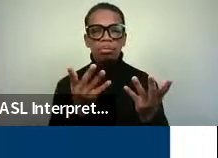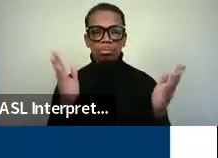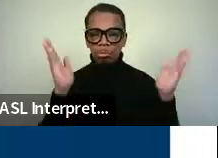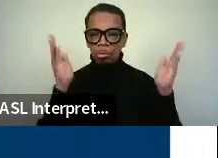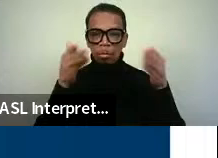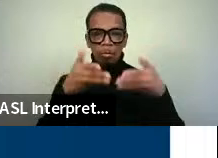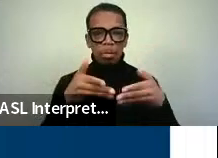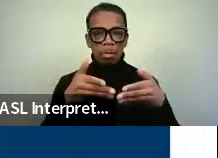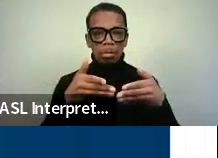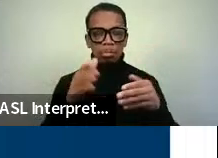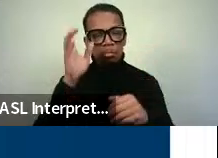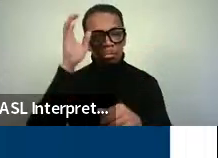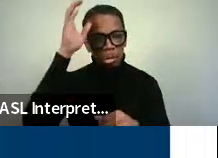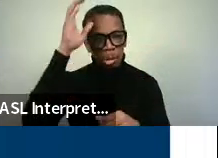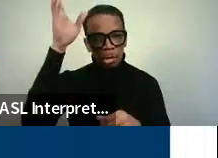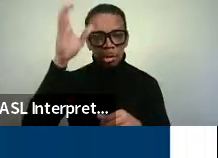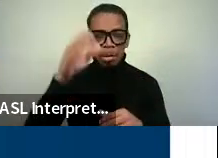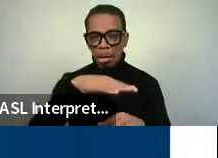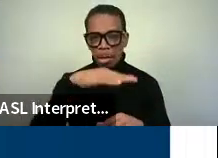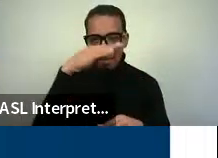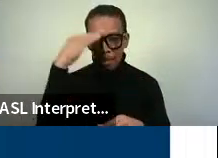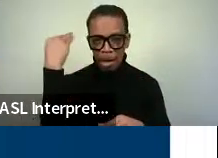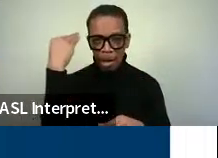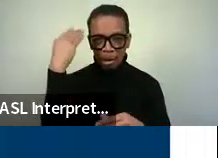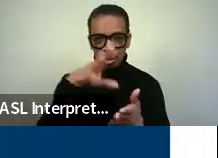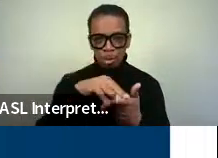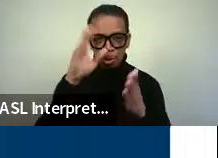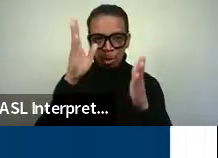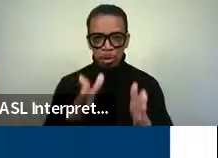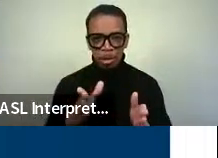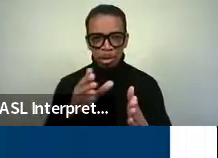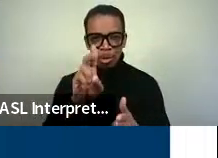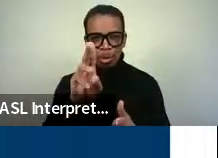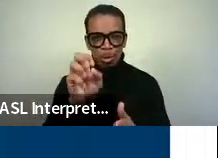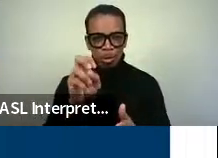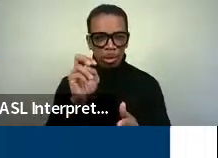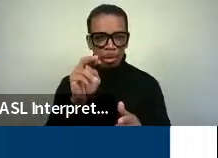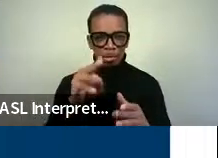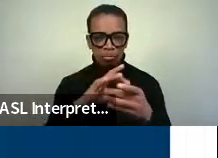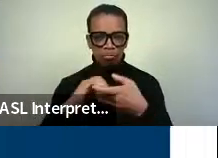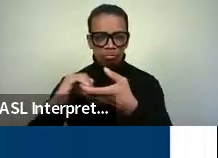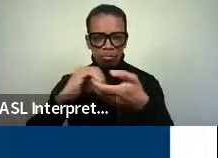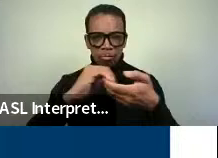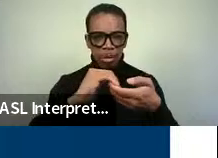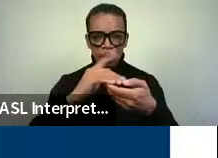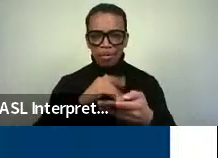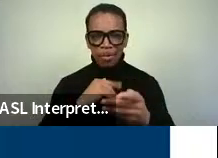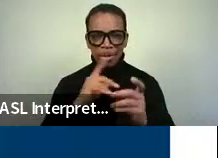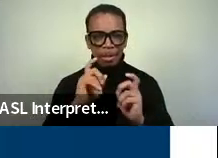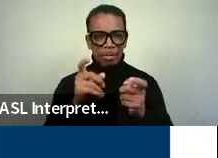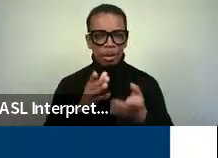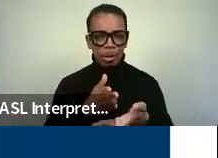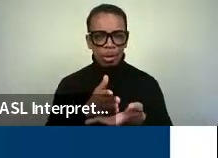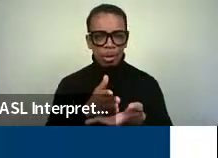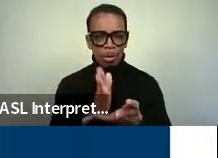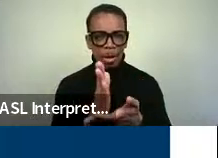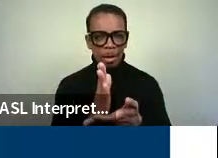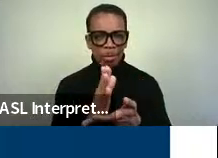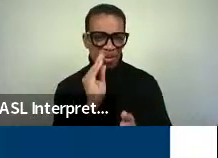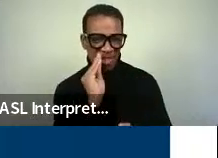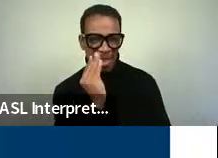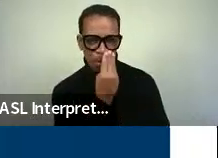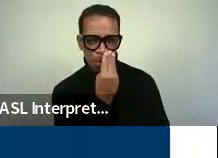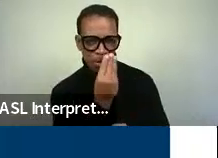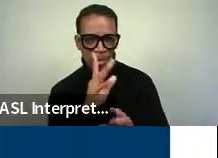the concept of the Black Student Union, giving its, what I would call giving its rightful flowers in terms